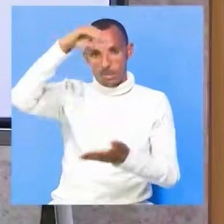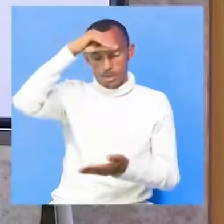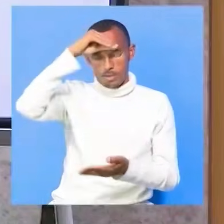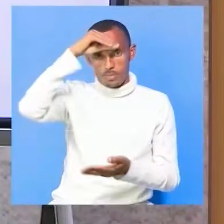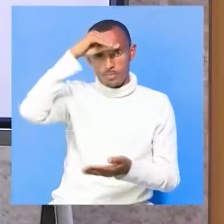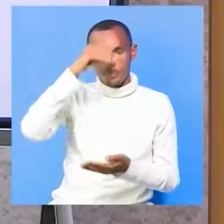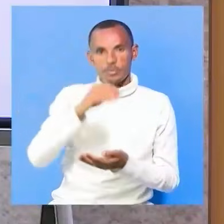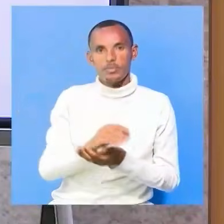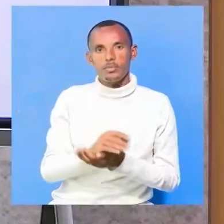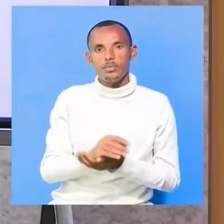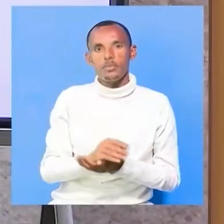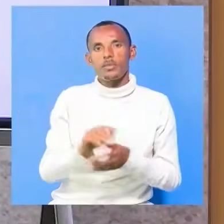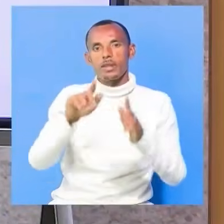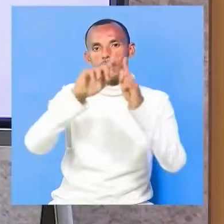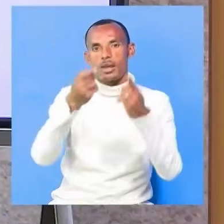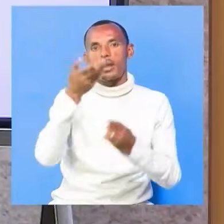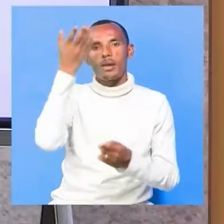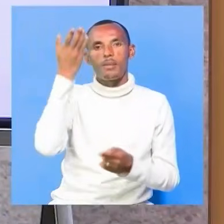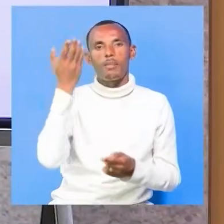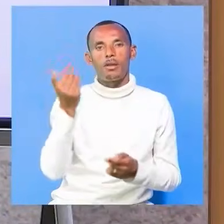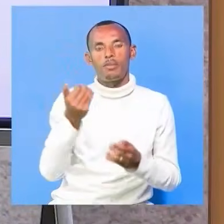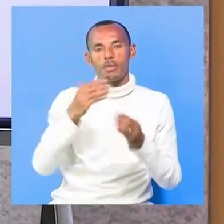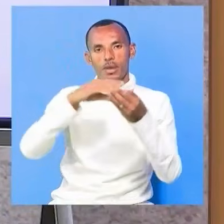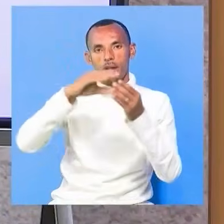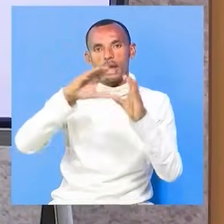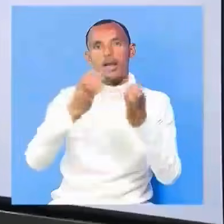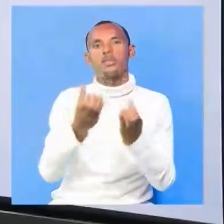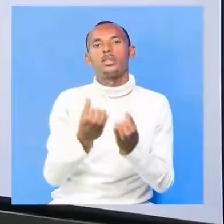or from your previous grade level,